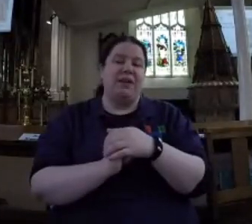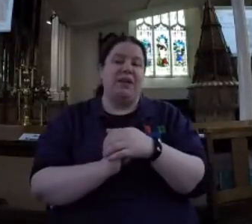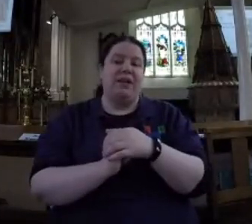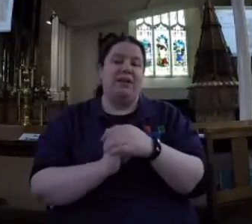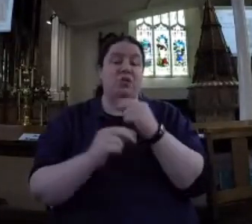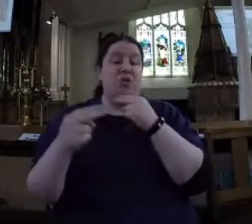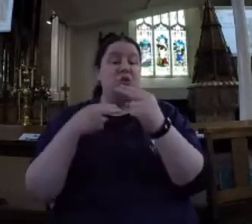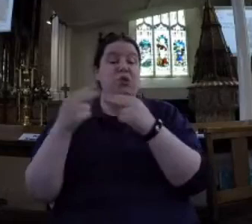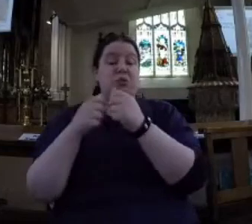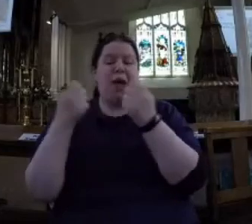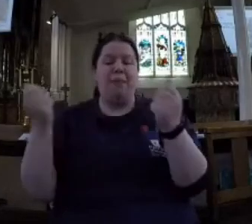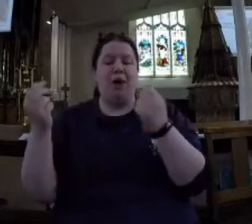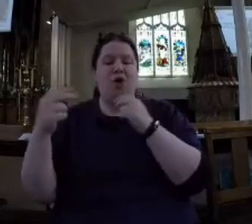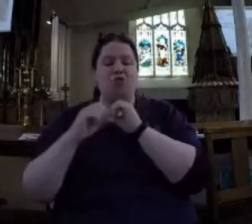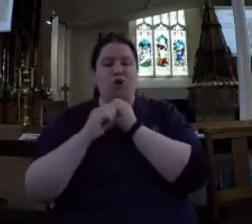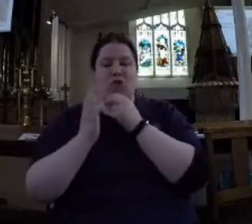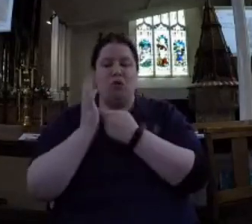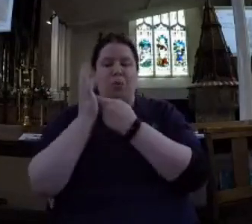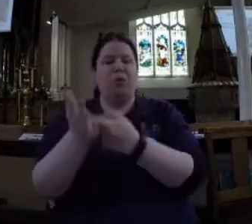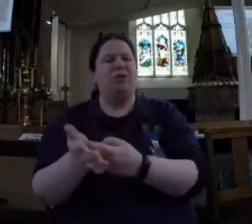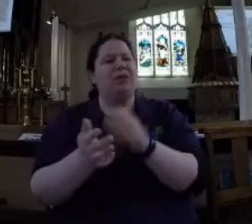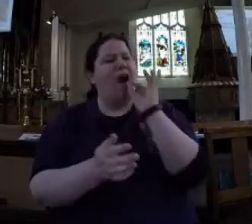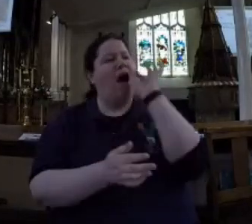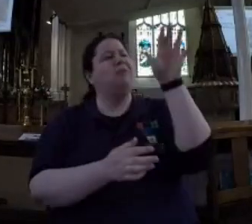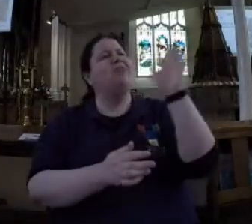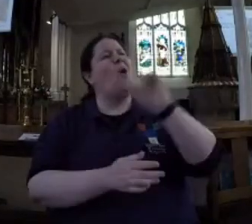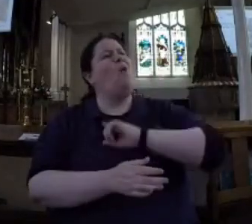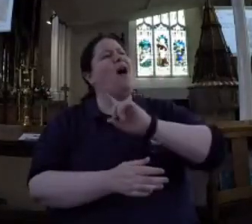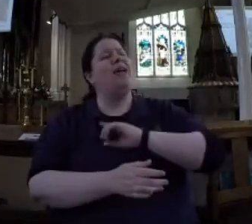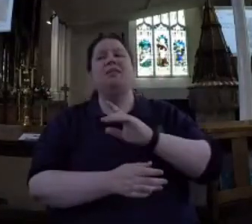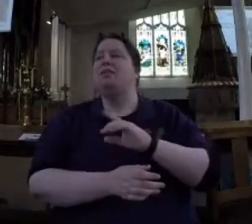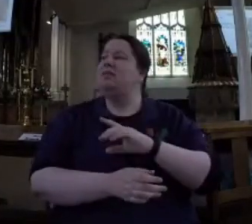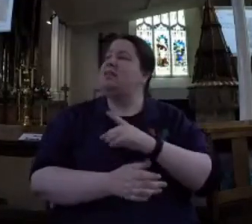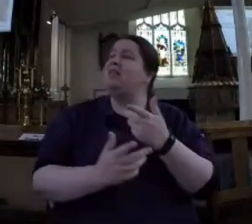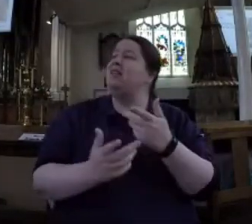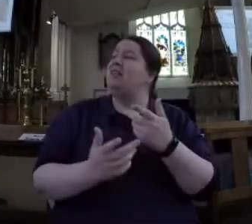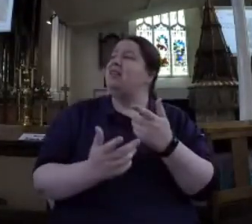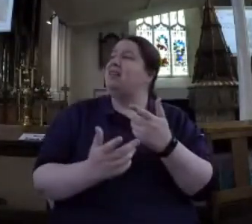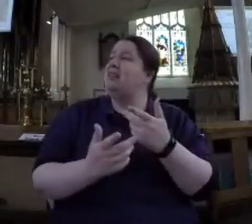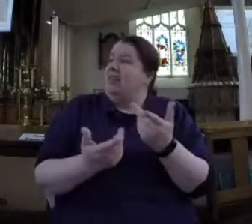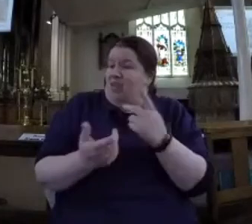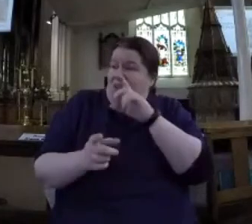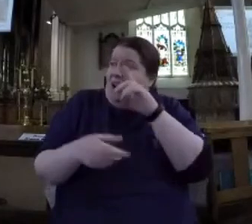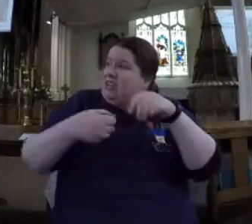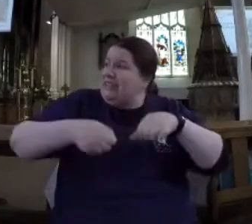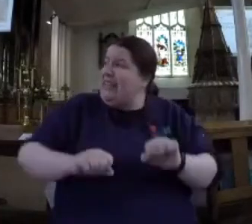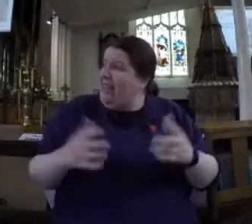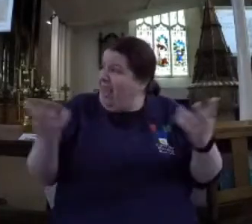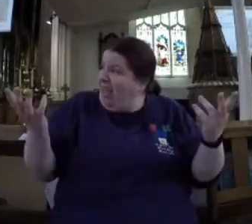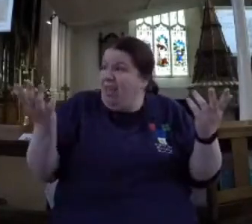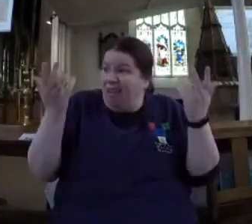reporter shouted out to him, "Why did you do it?" And Larry replied, "Well, you can't just sit there, can